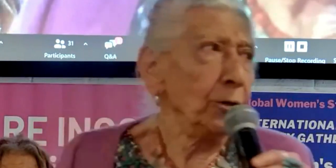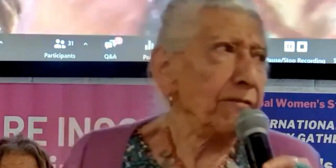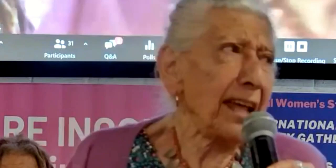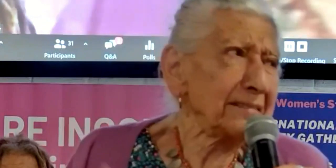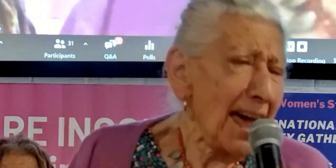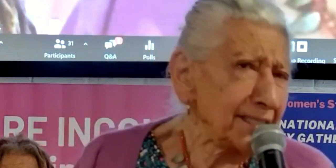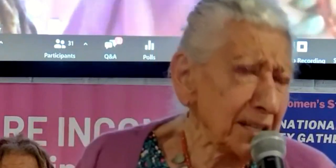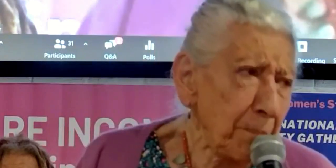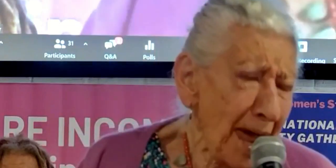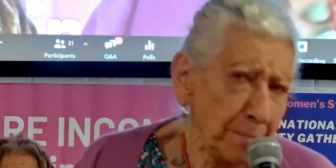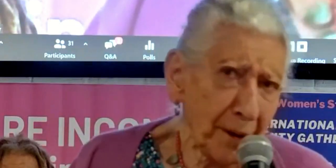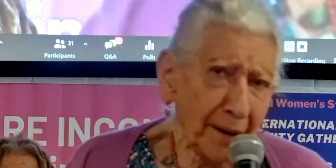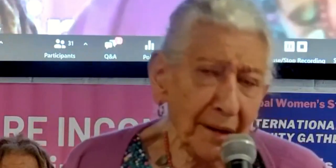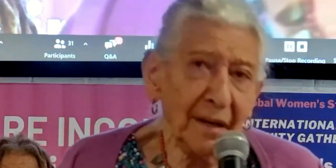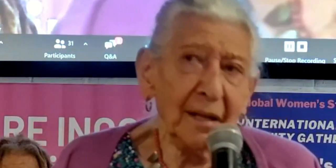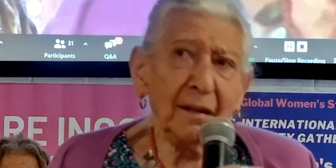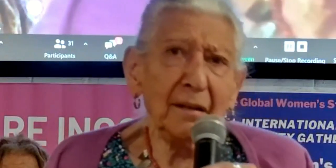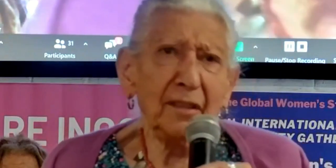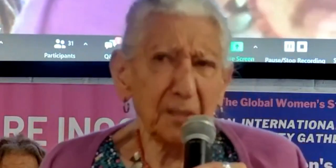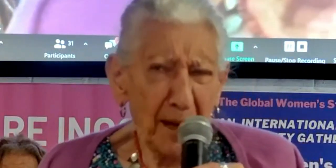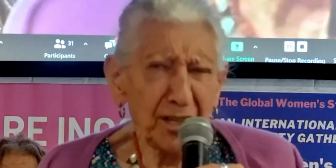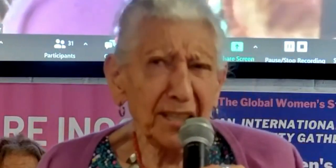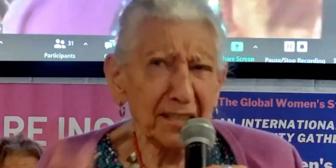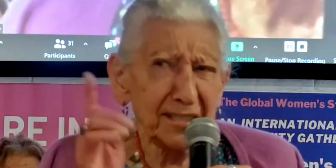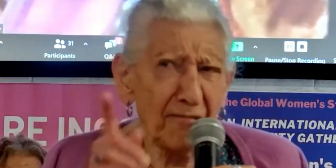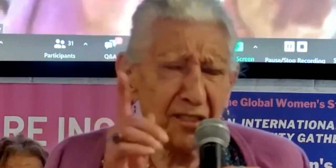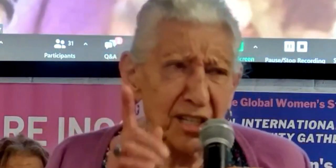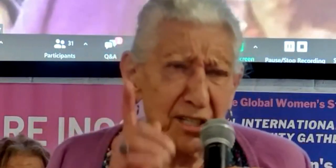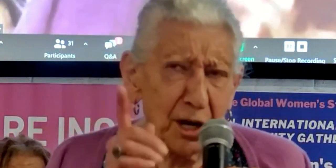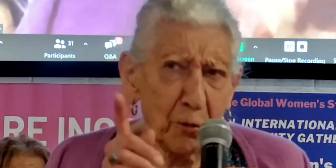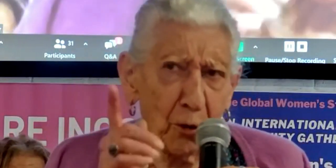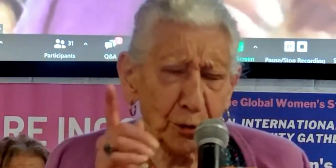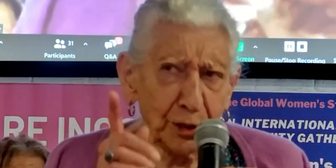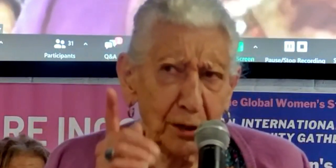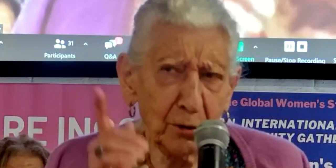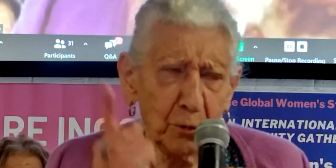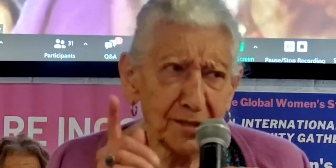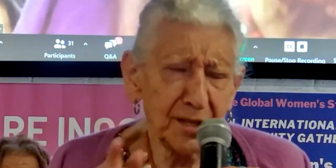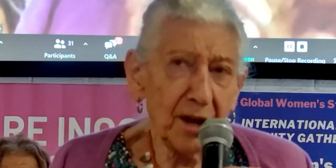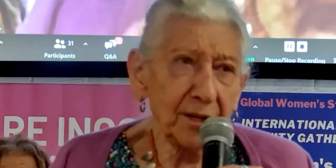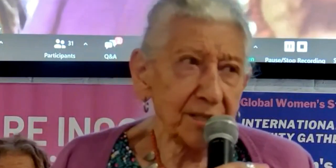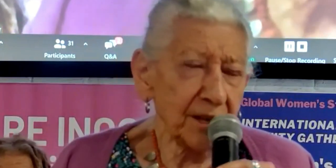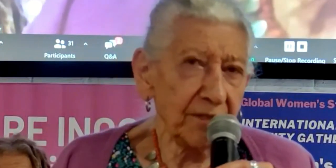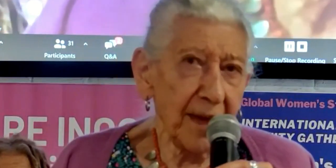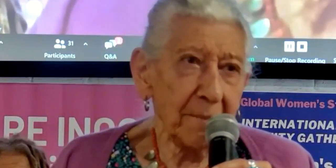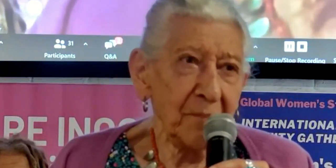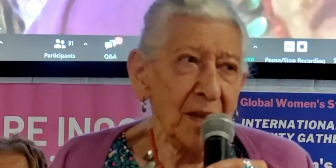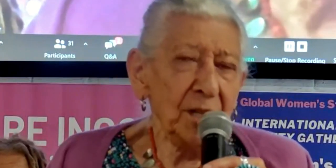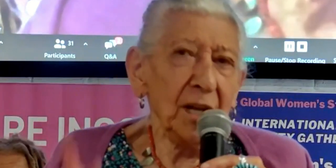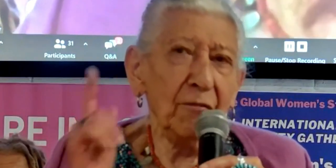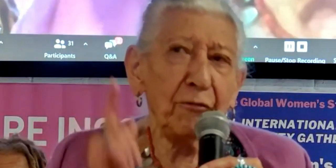they wrote a fantastic paper, especially the 17-year-old, who was the youngest of